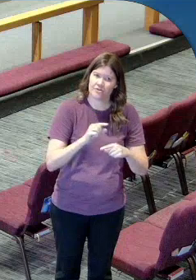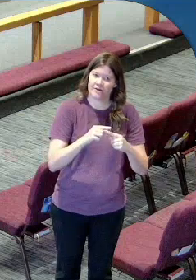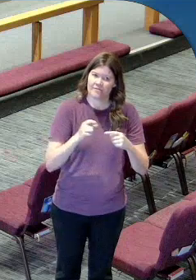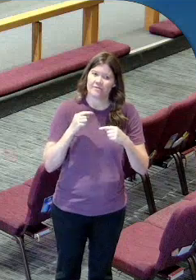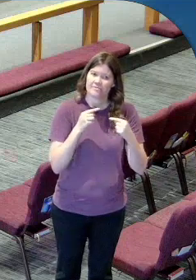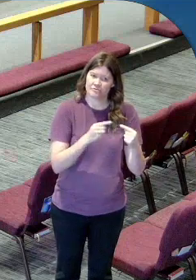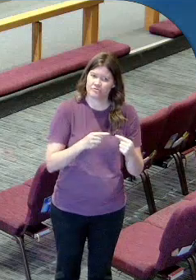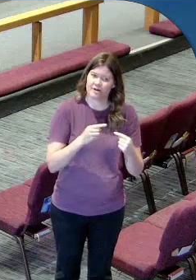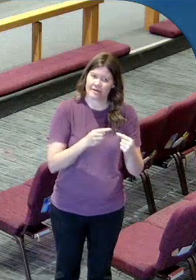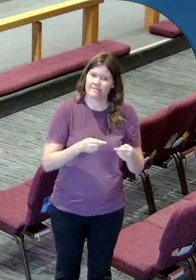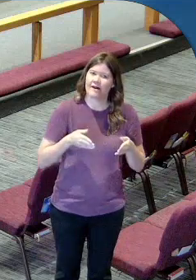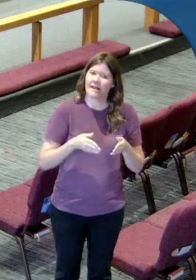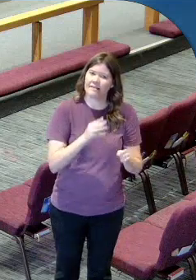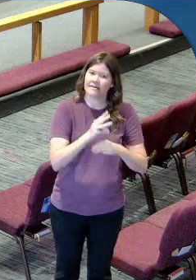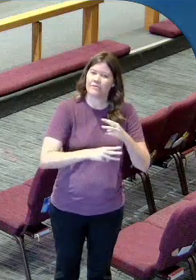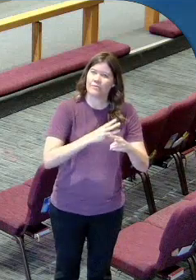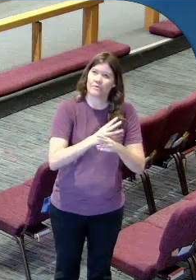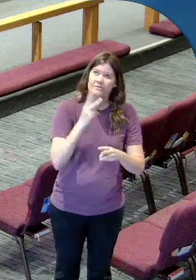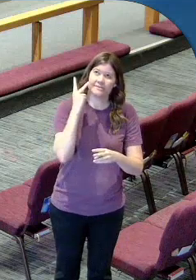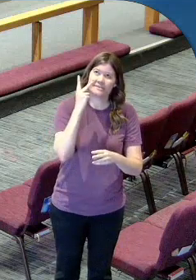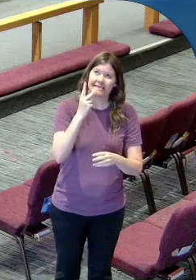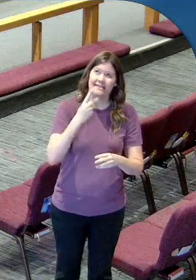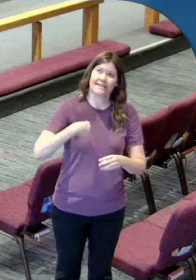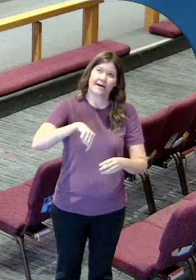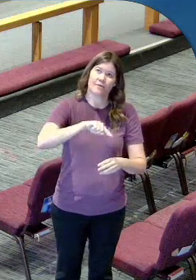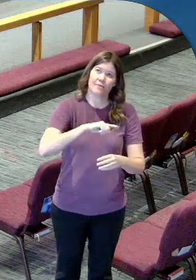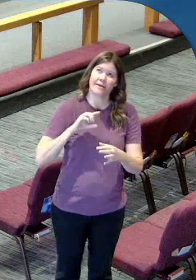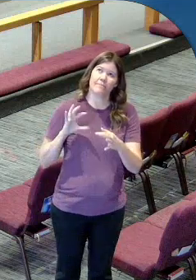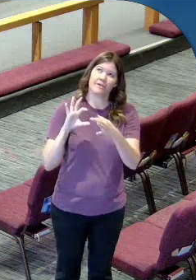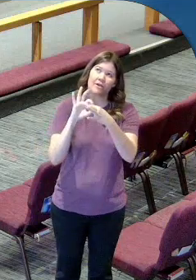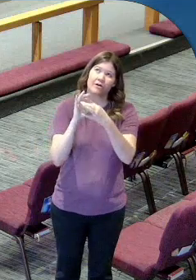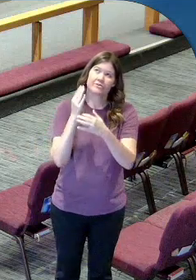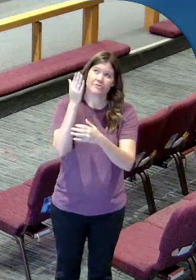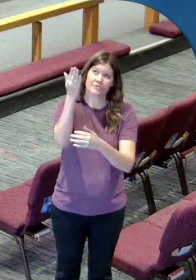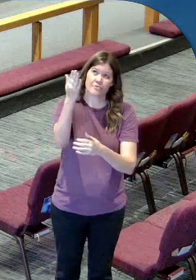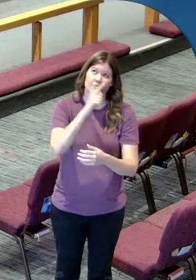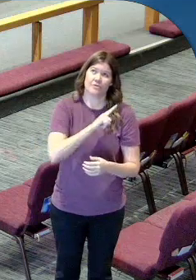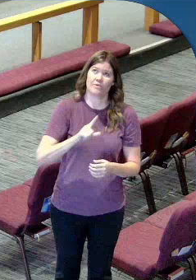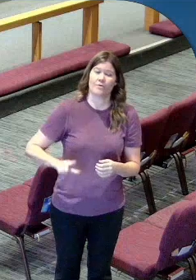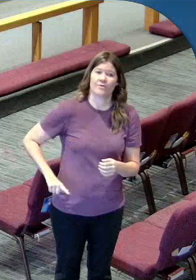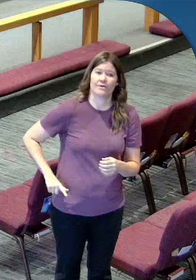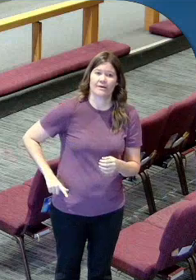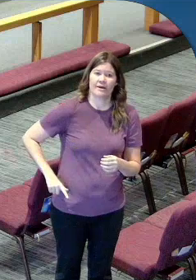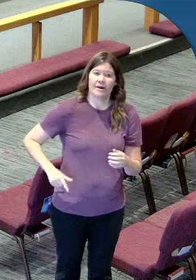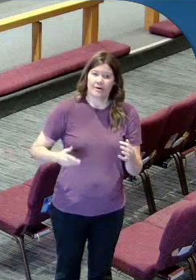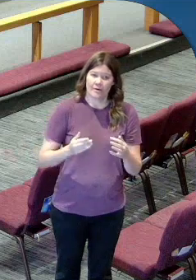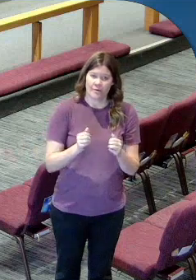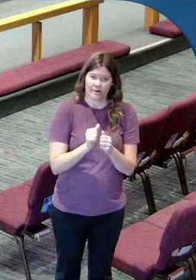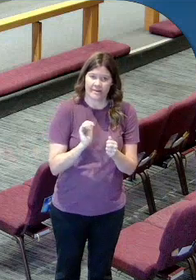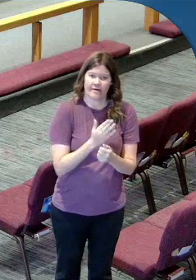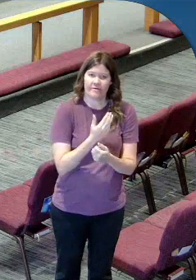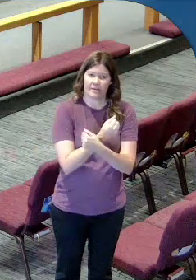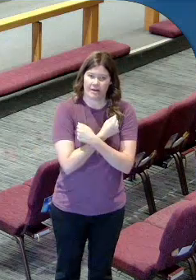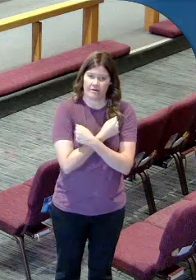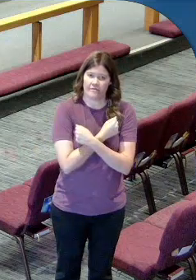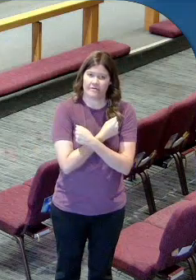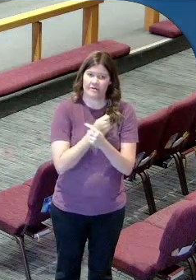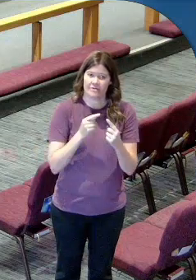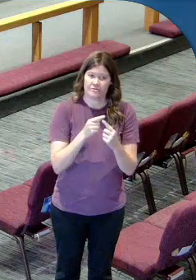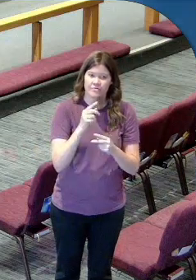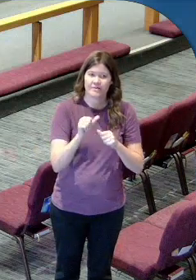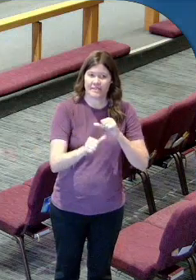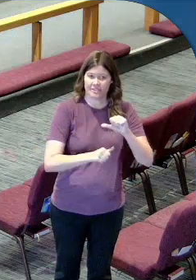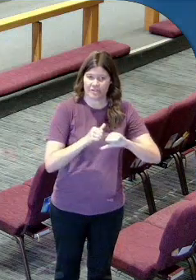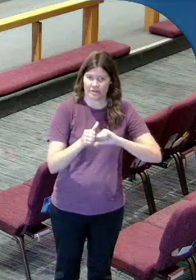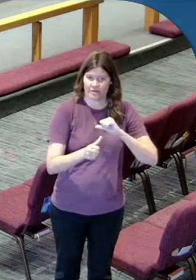strife. Let the world see that we are yours, O Lord, by our love for one another. Lord,